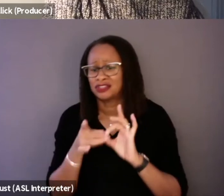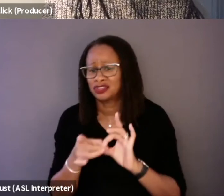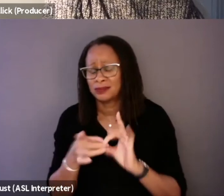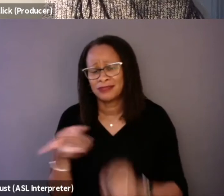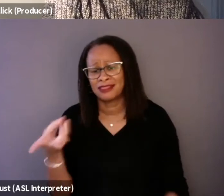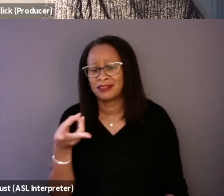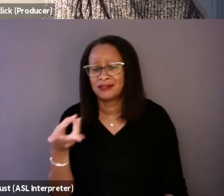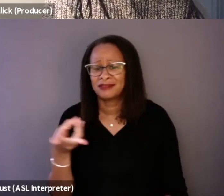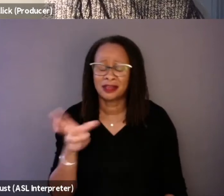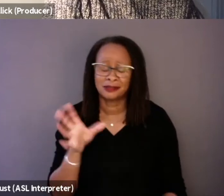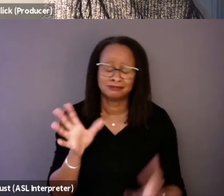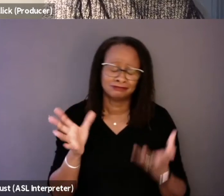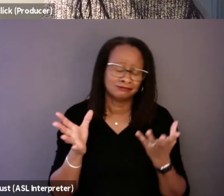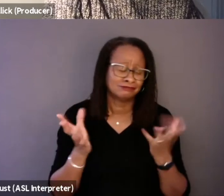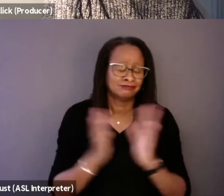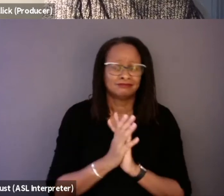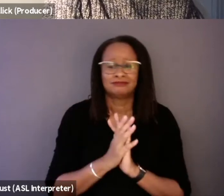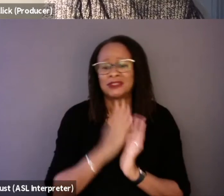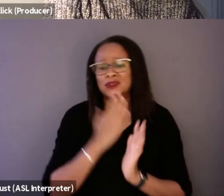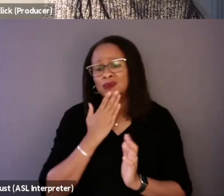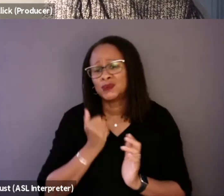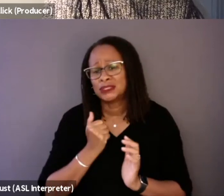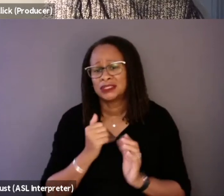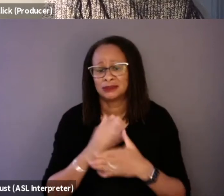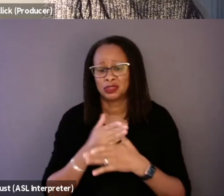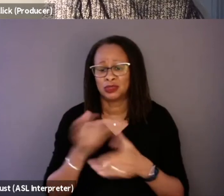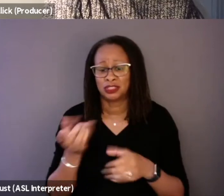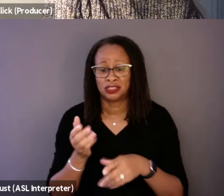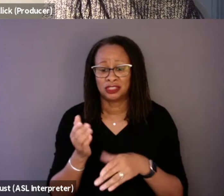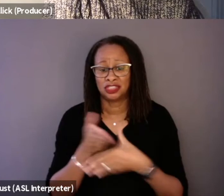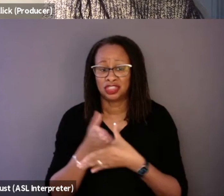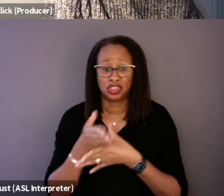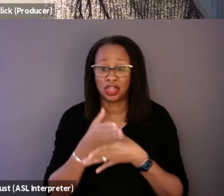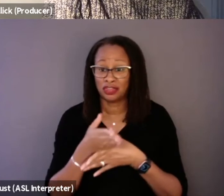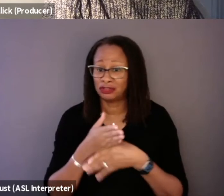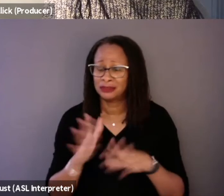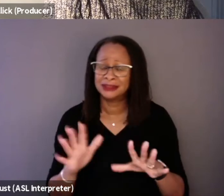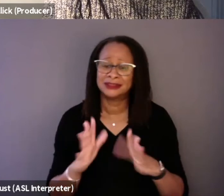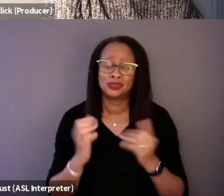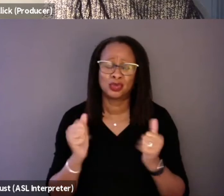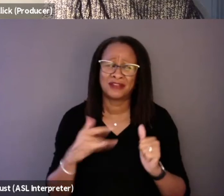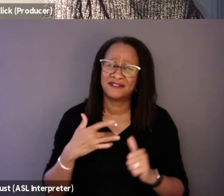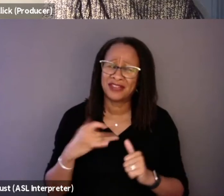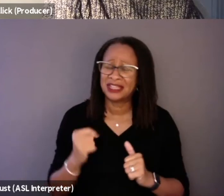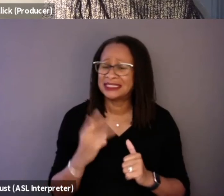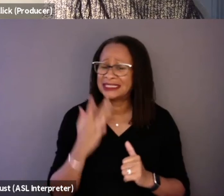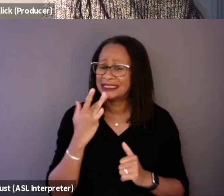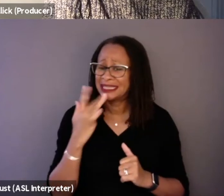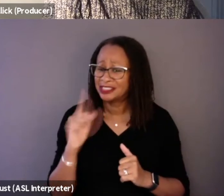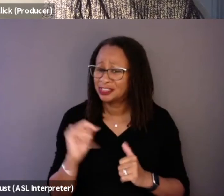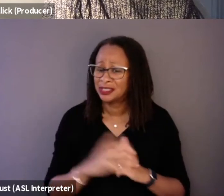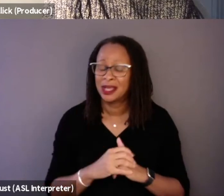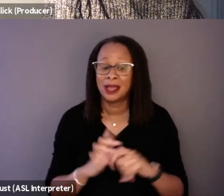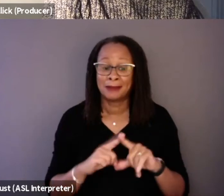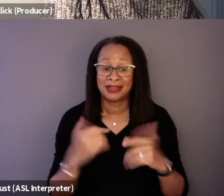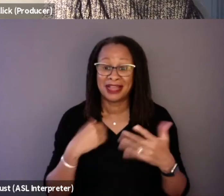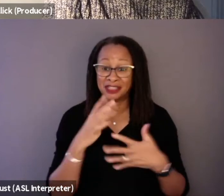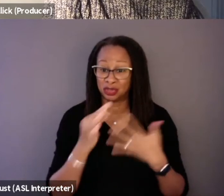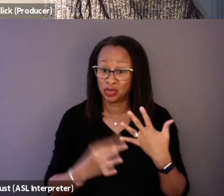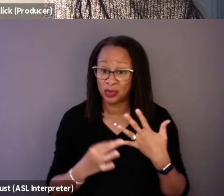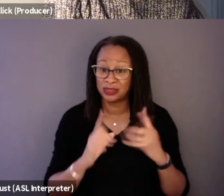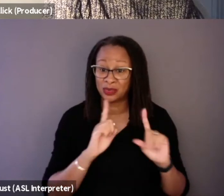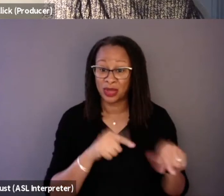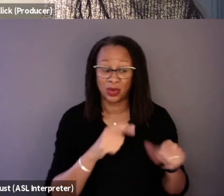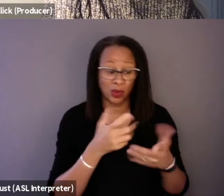of tenderness between each other is palpable. But he has a choice of, do I go harvest